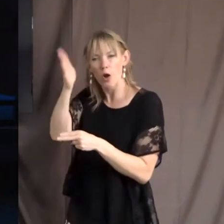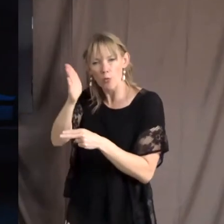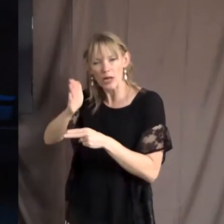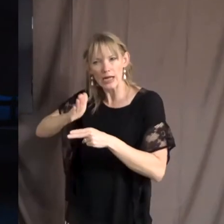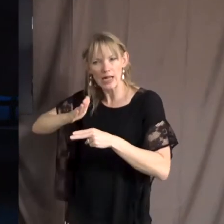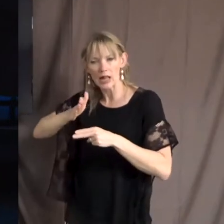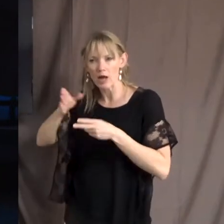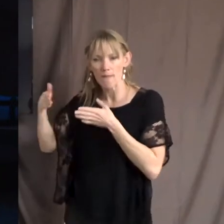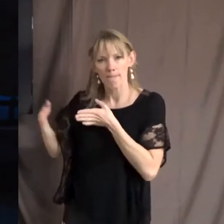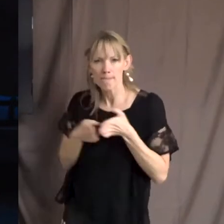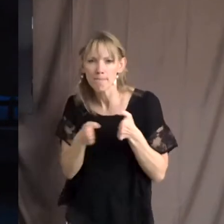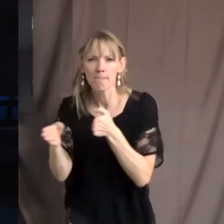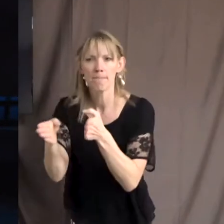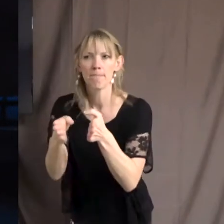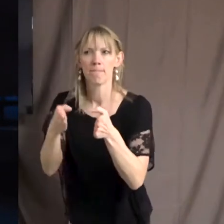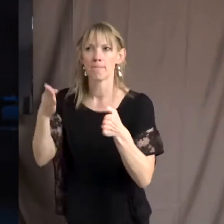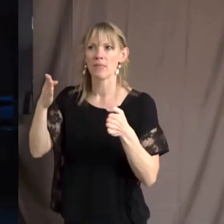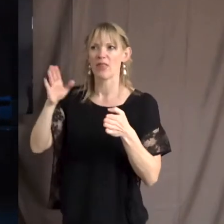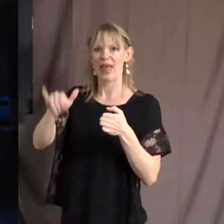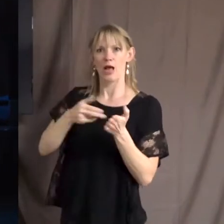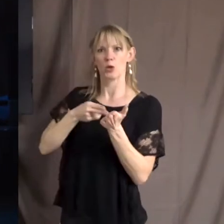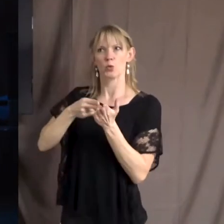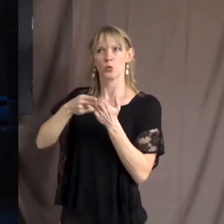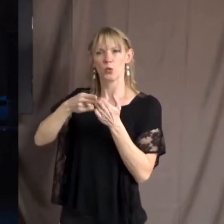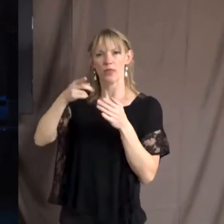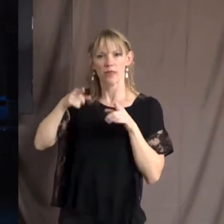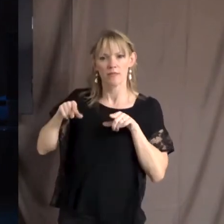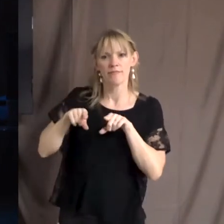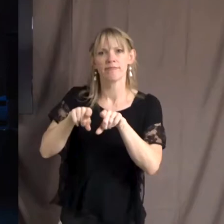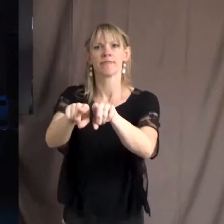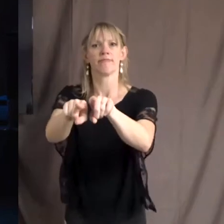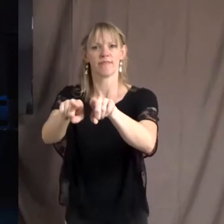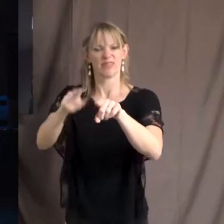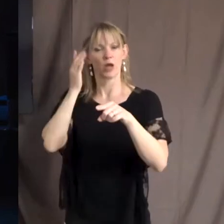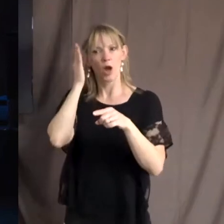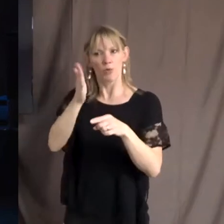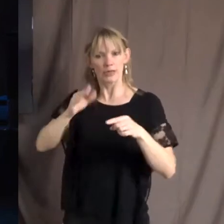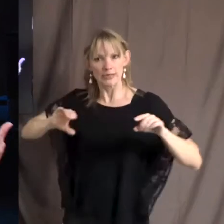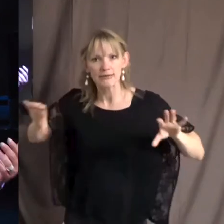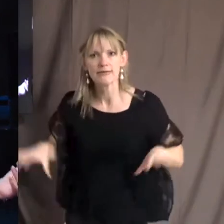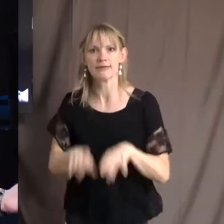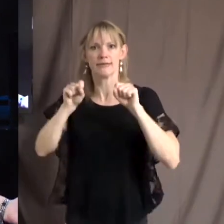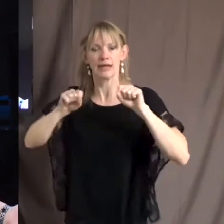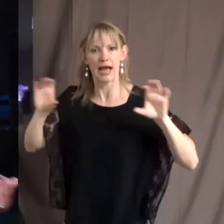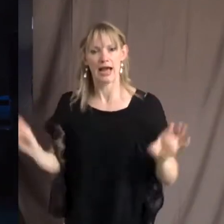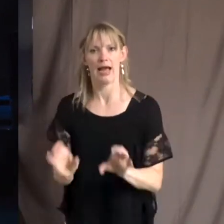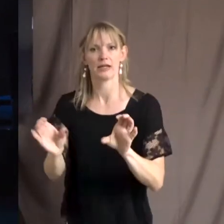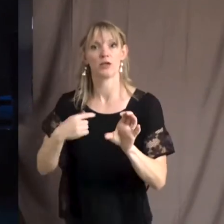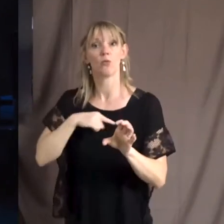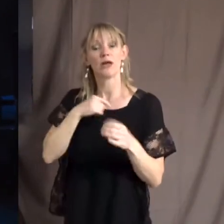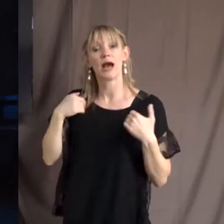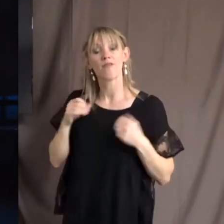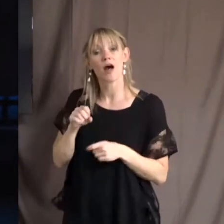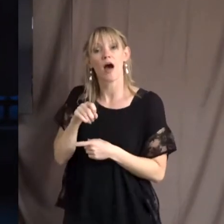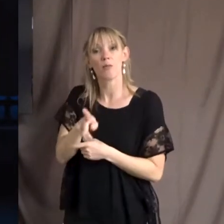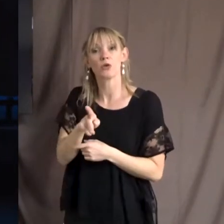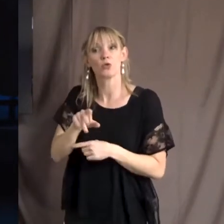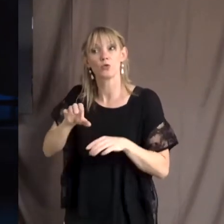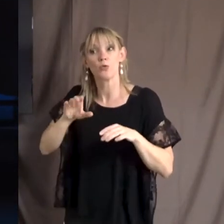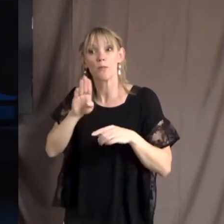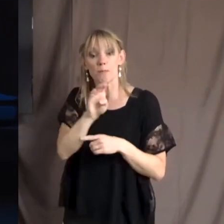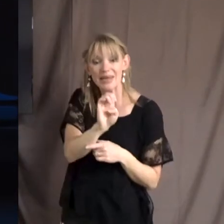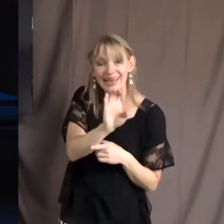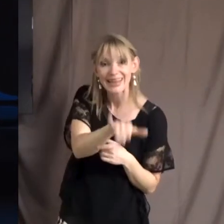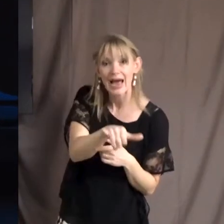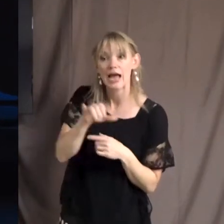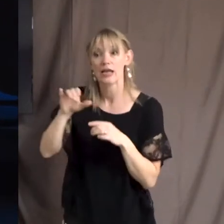in alignment with that truth and step forward and take action. And we have an opportunity to be that and do that when we embrace the notion